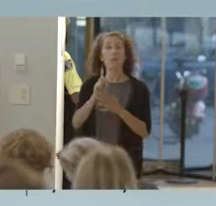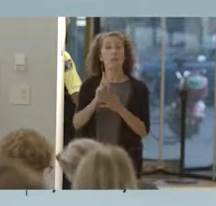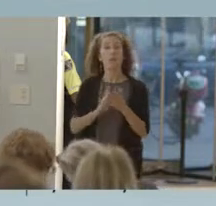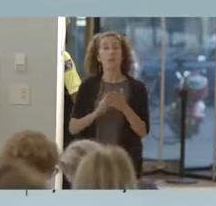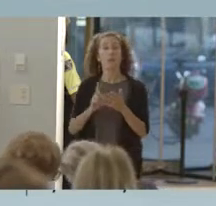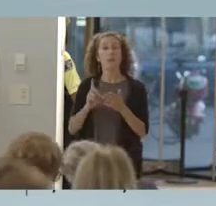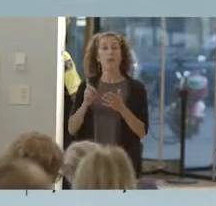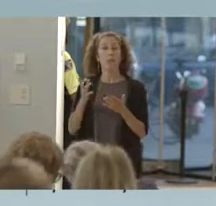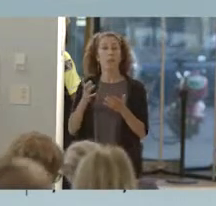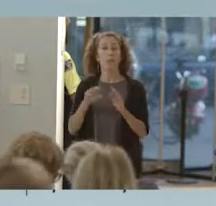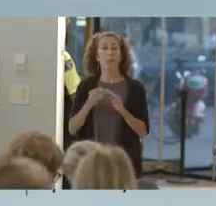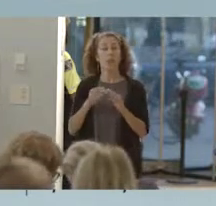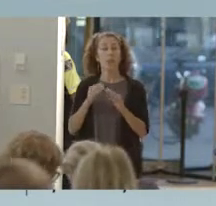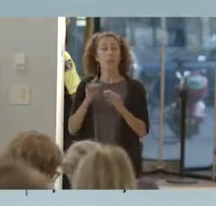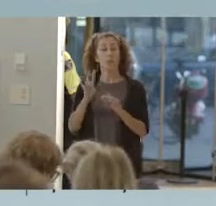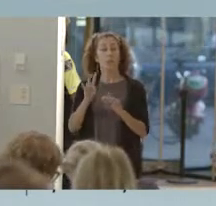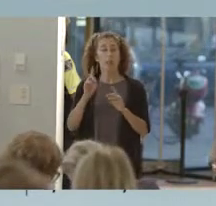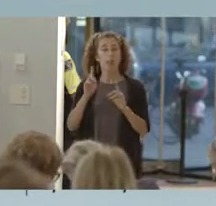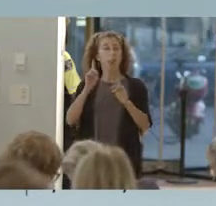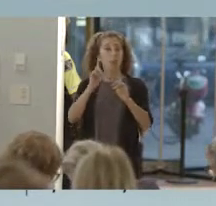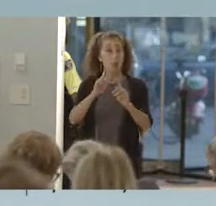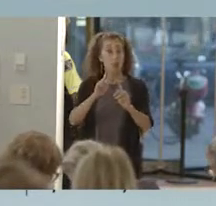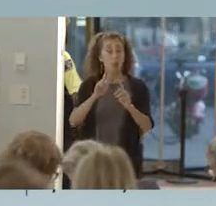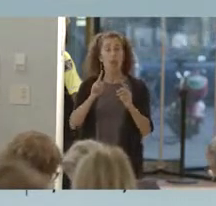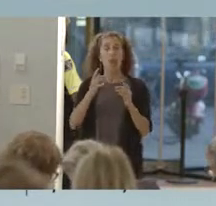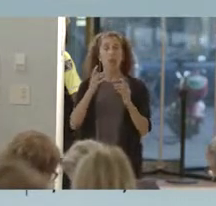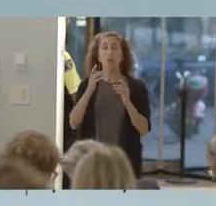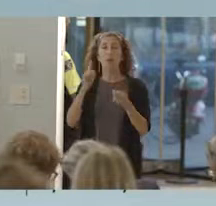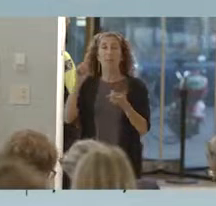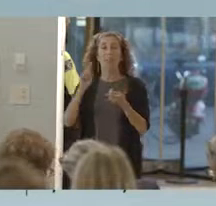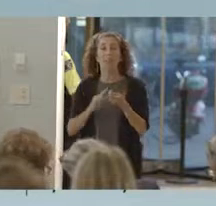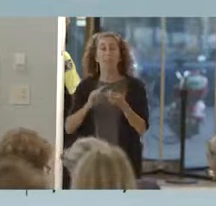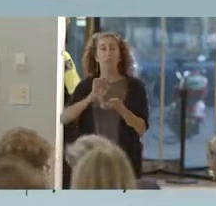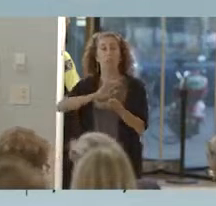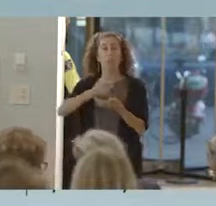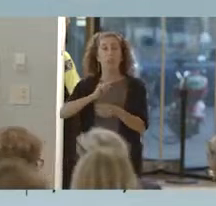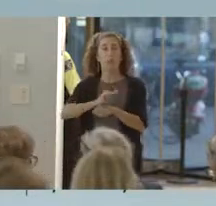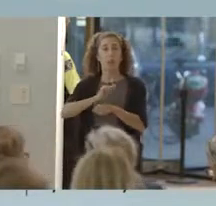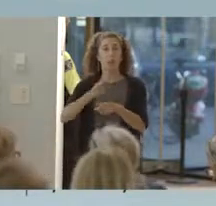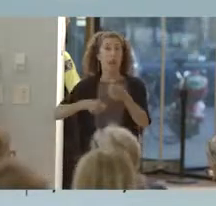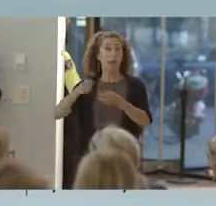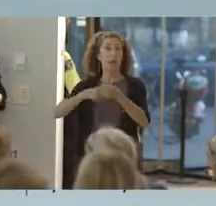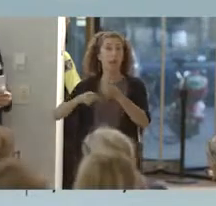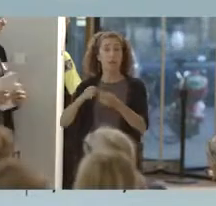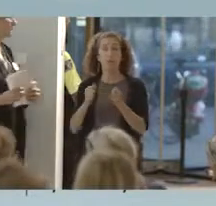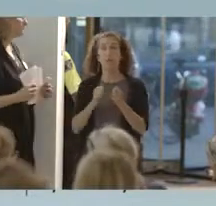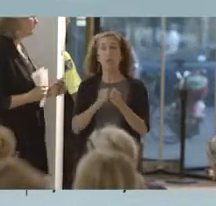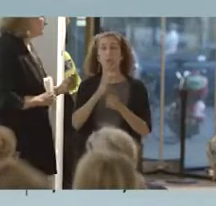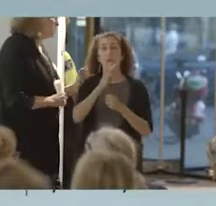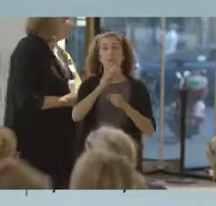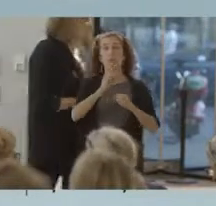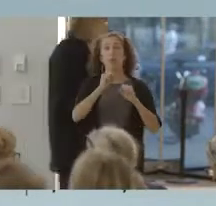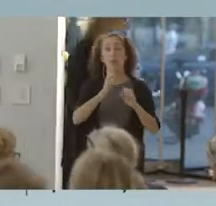lightest touch possible while maintaining and weaving this flood protection alignment towards the back of the